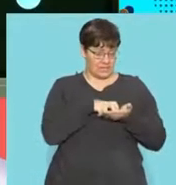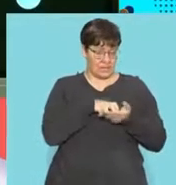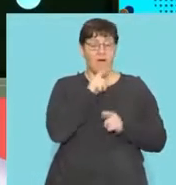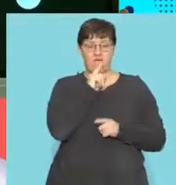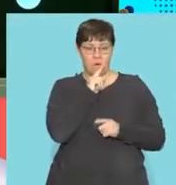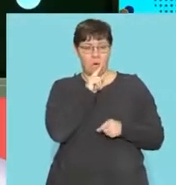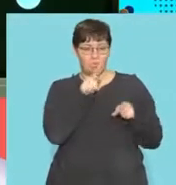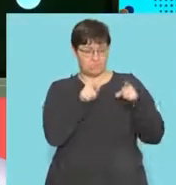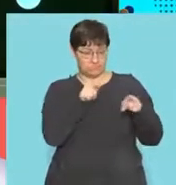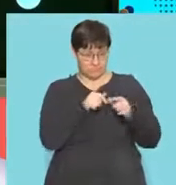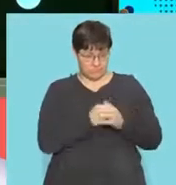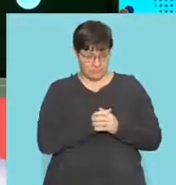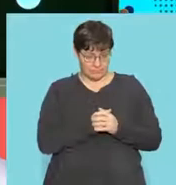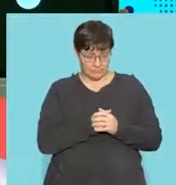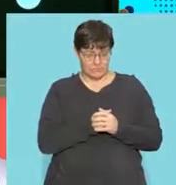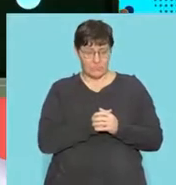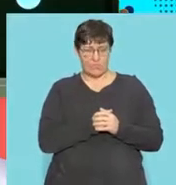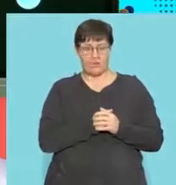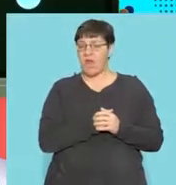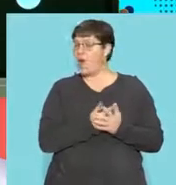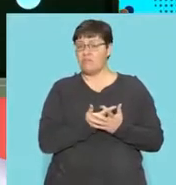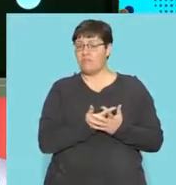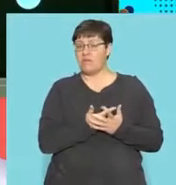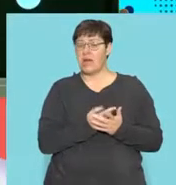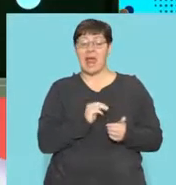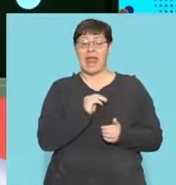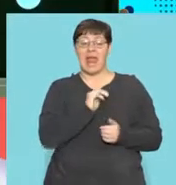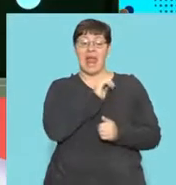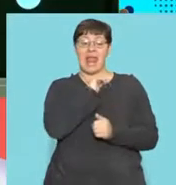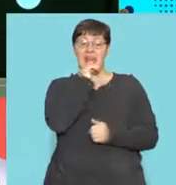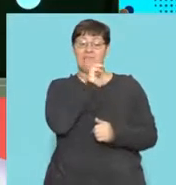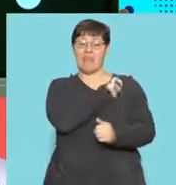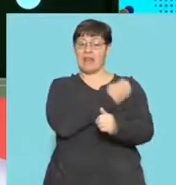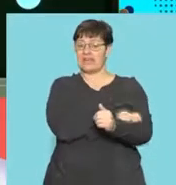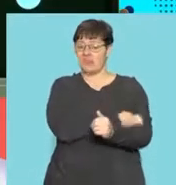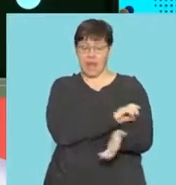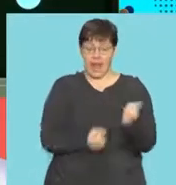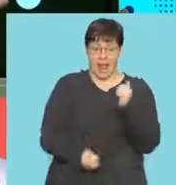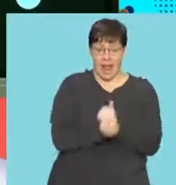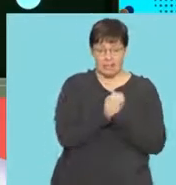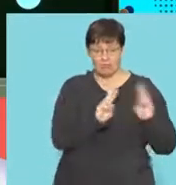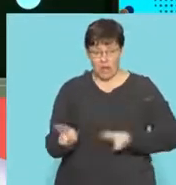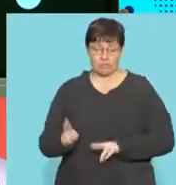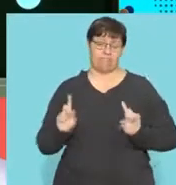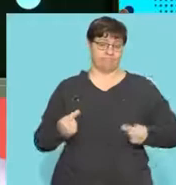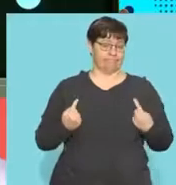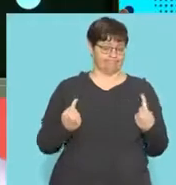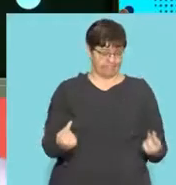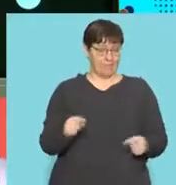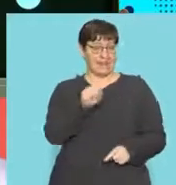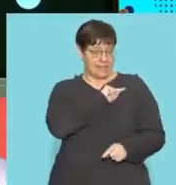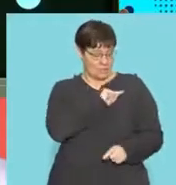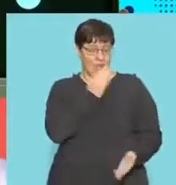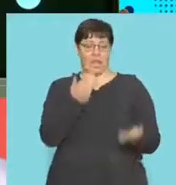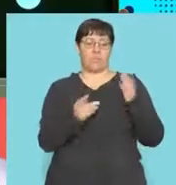that's required across these electrodes. If we don't use enough energy, the reaction wouldn't take place. So that's